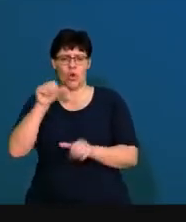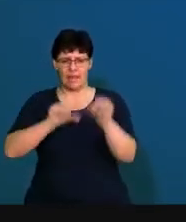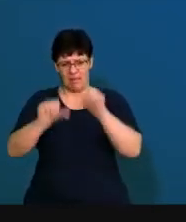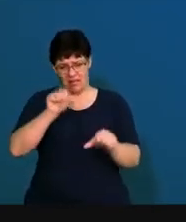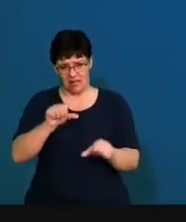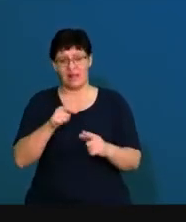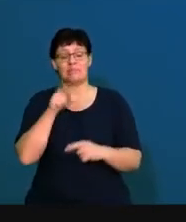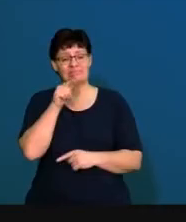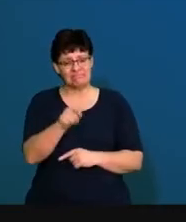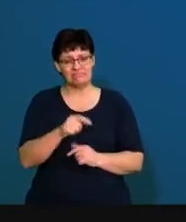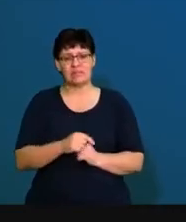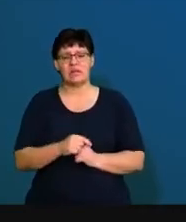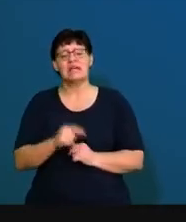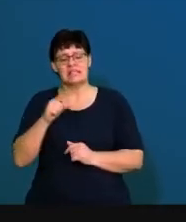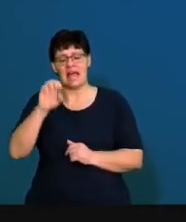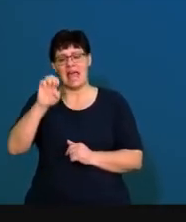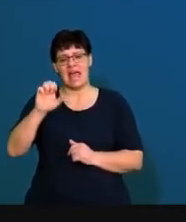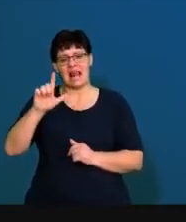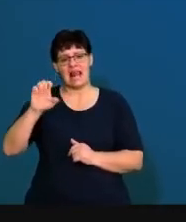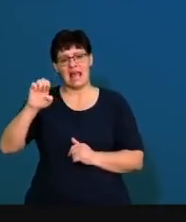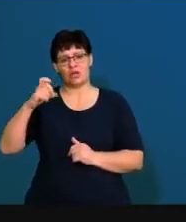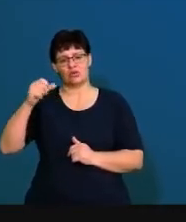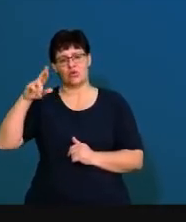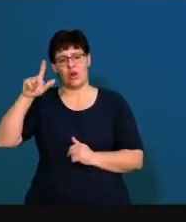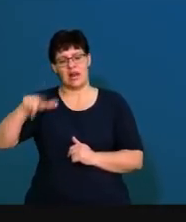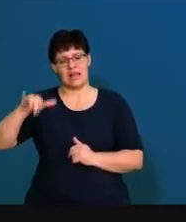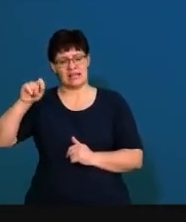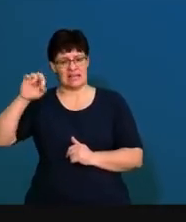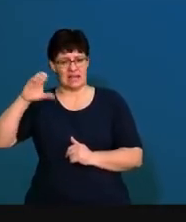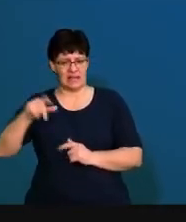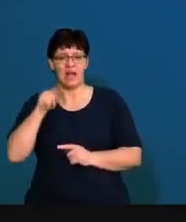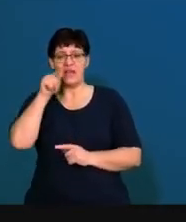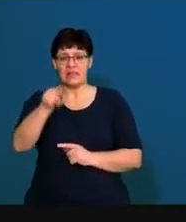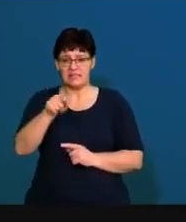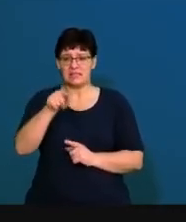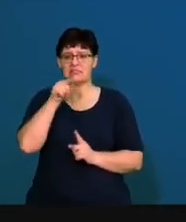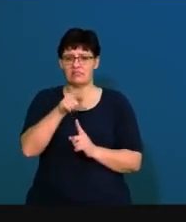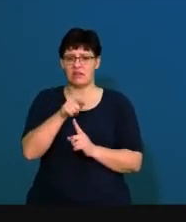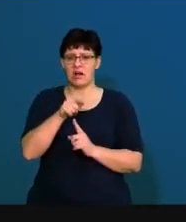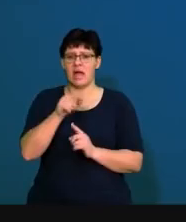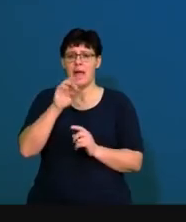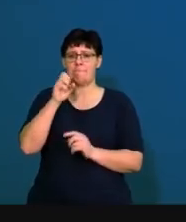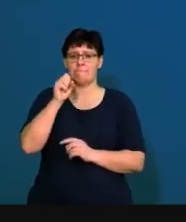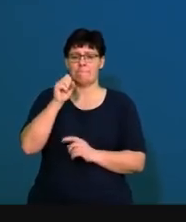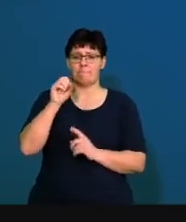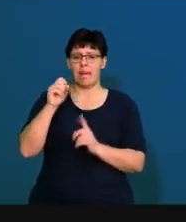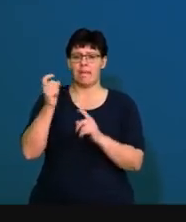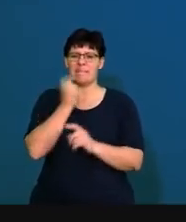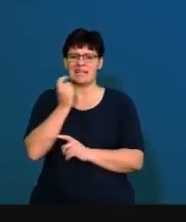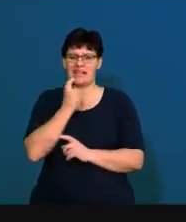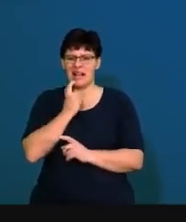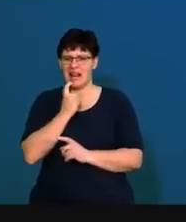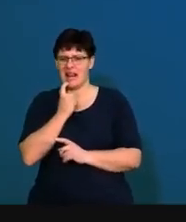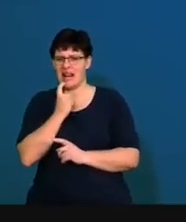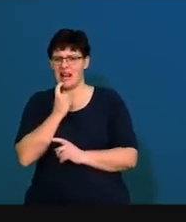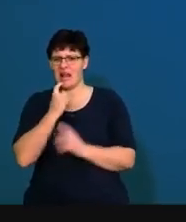electrolytic, okay? But in this case, it says a metallic object, okay, to be plated with copper. Now, I'm going to underline that